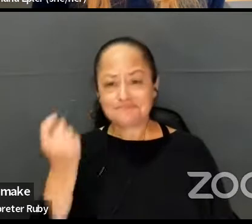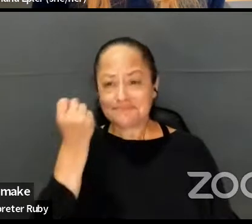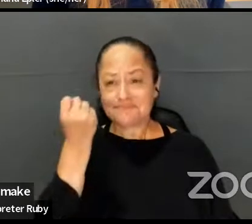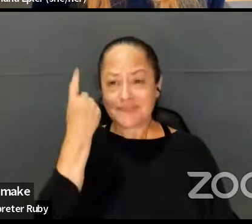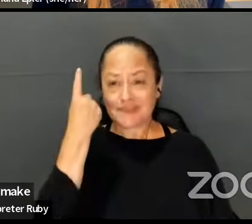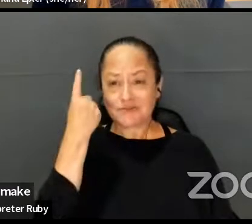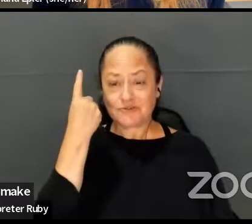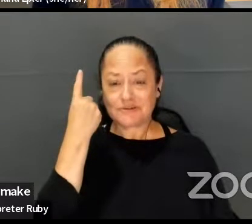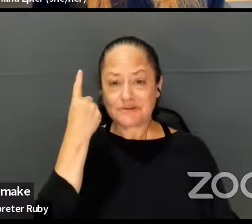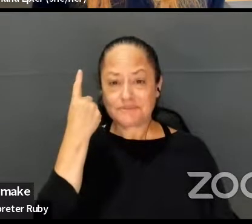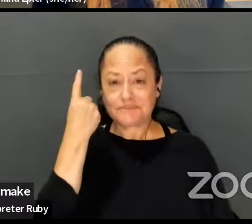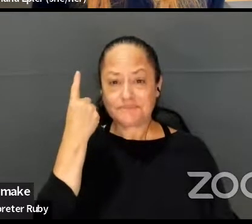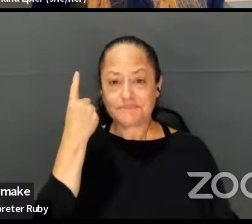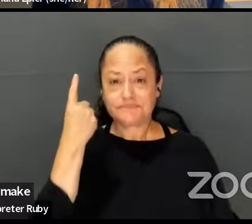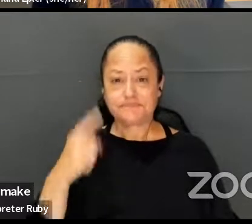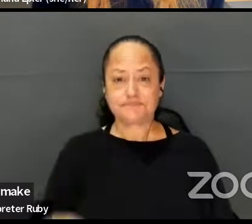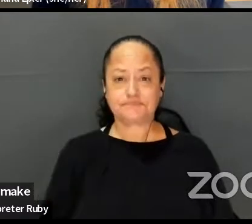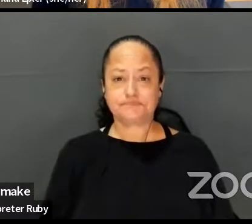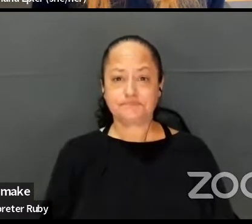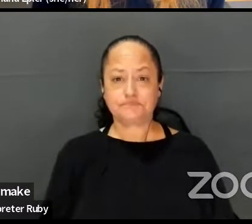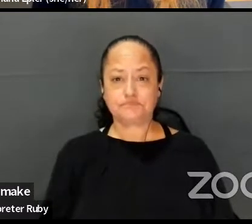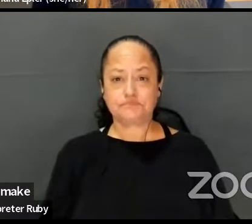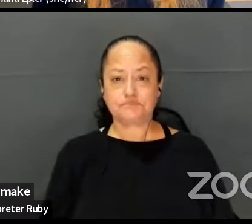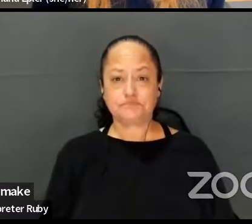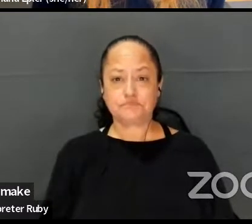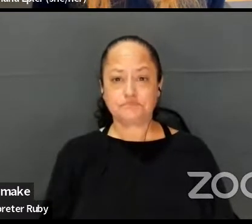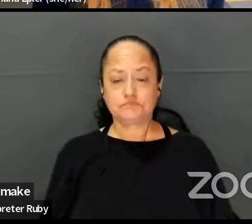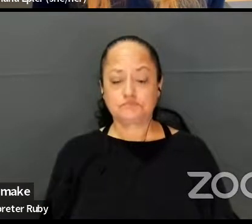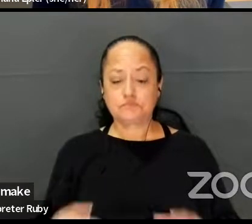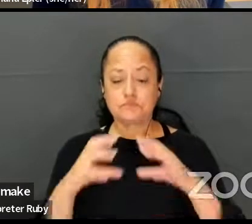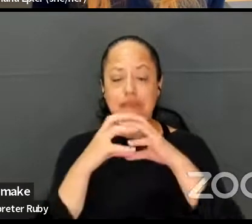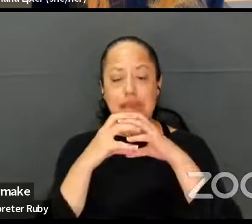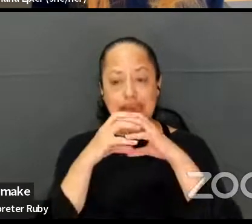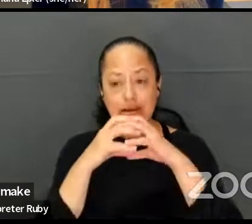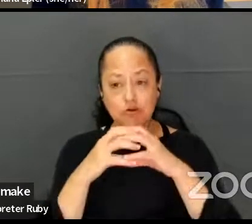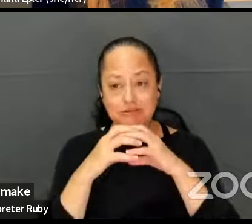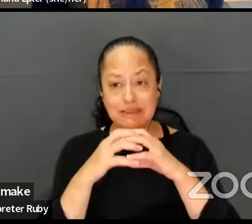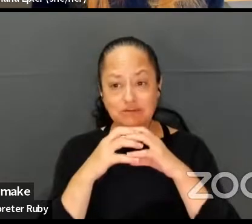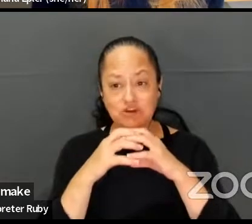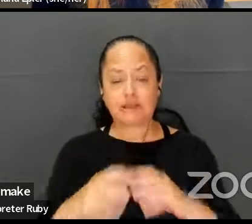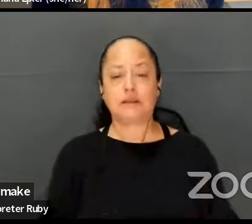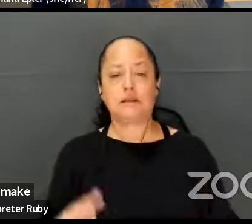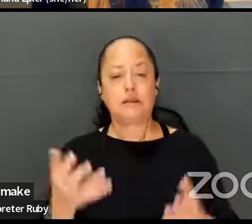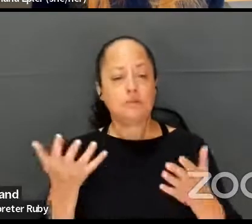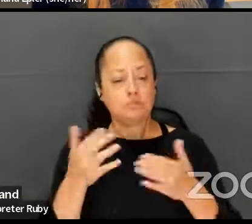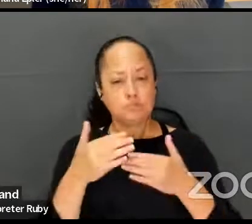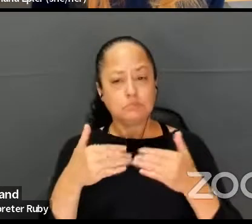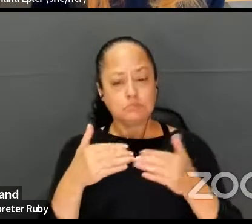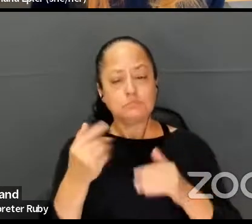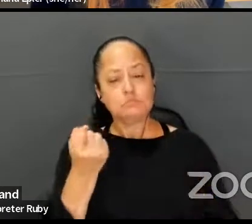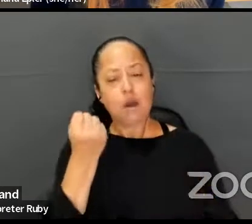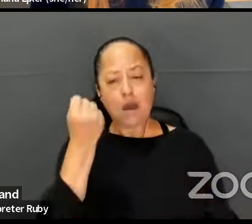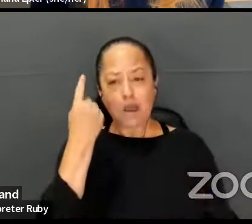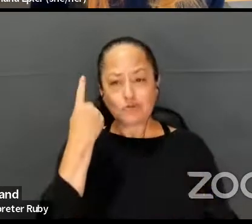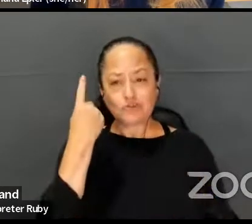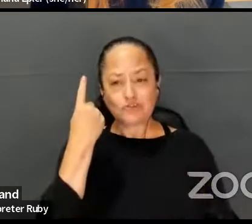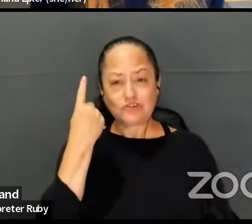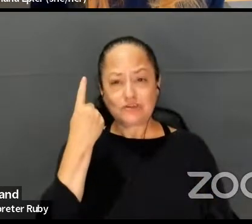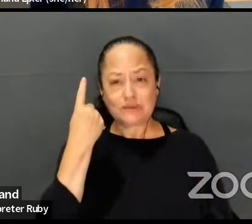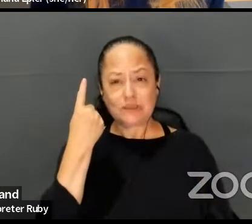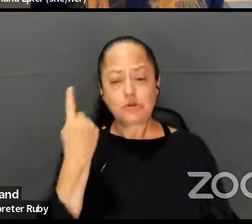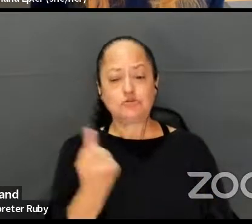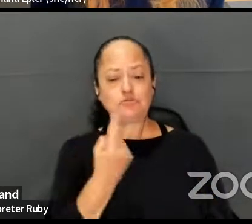understand, I wouldn't say intersectionally or whatever, just to understand